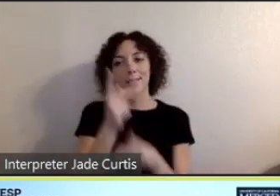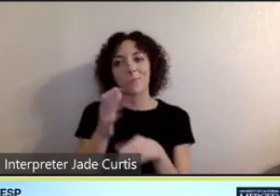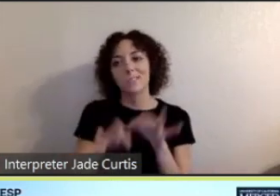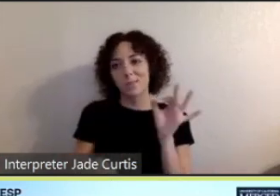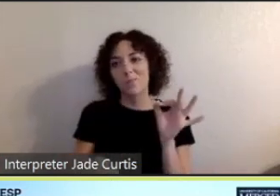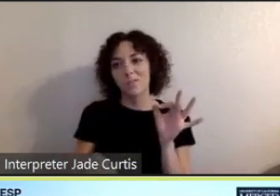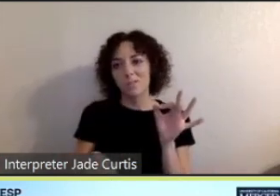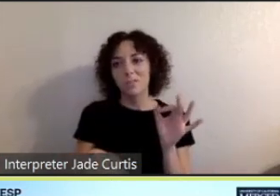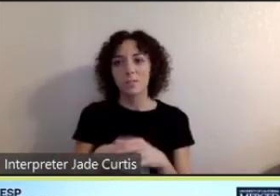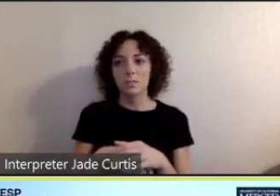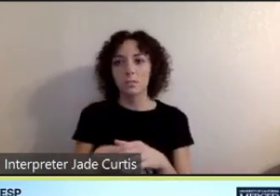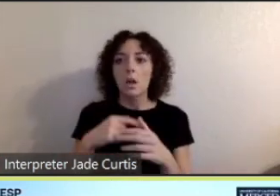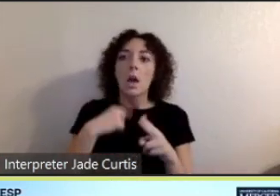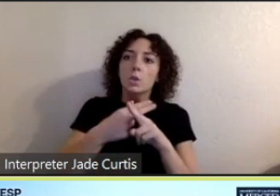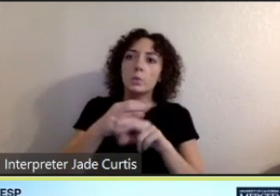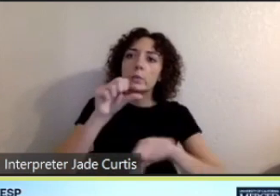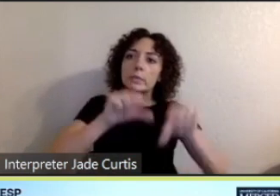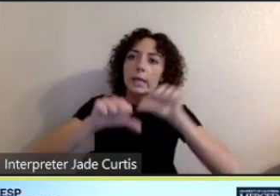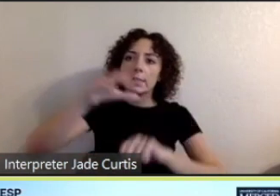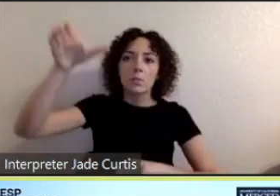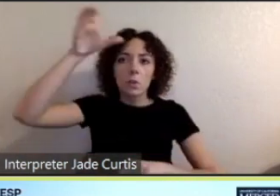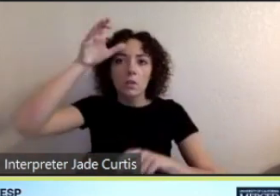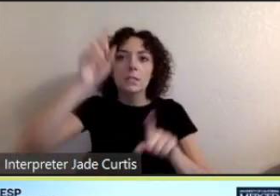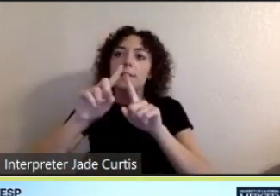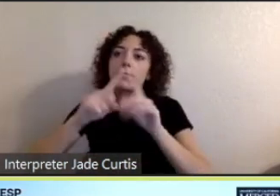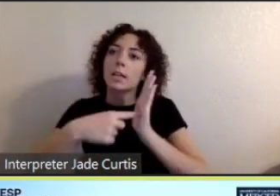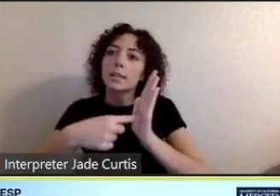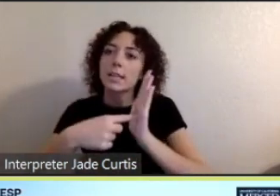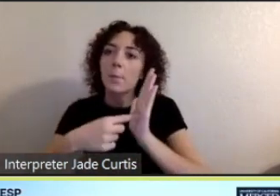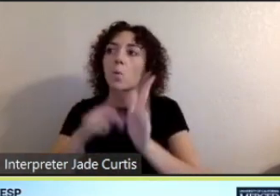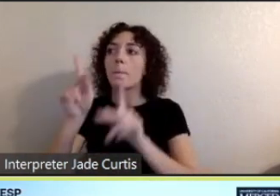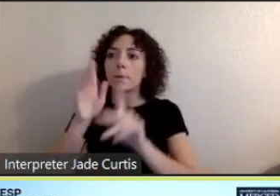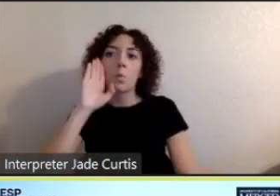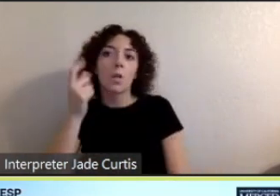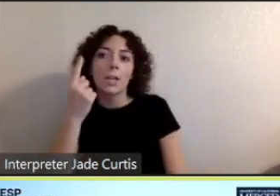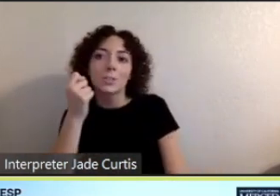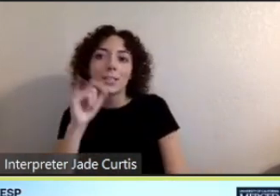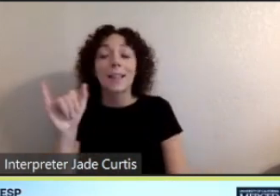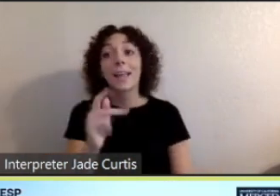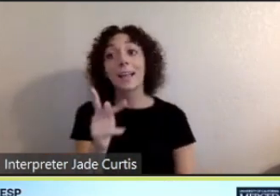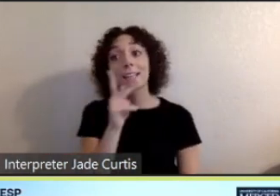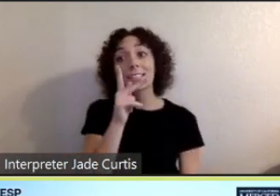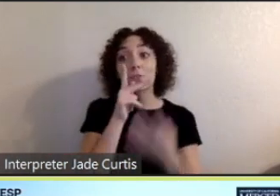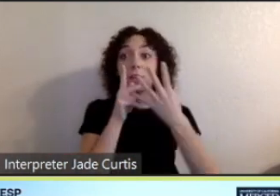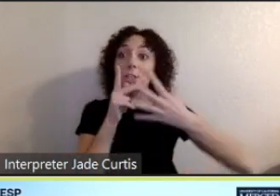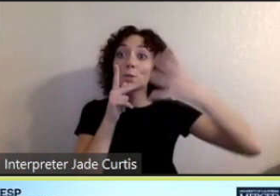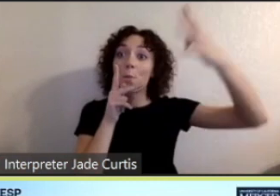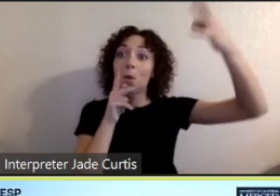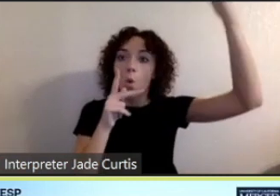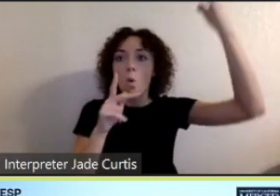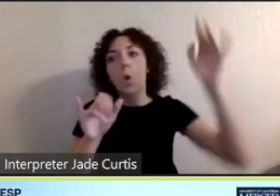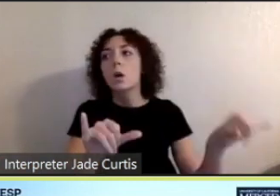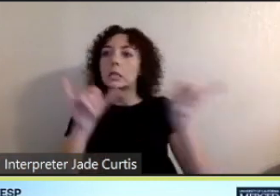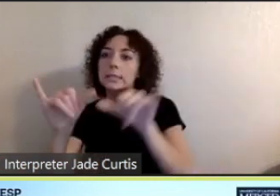scientific concepts using analogies that people encounter in their everyday life, like cigarette smoke. We can think of the virus spreading in air